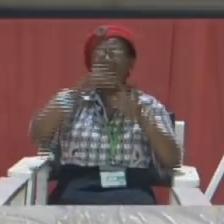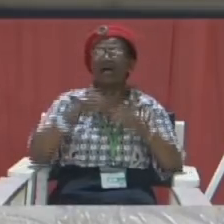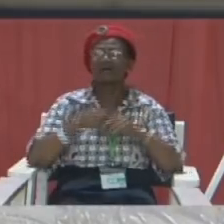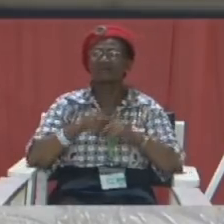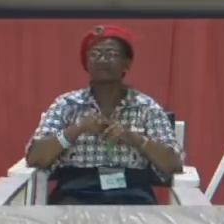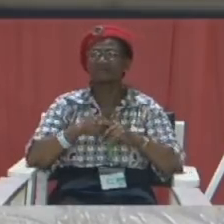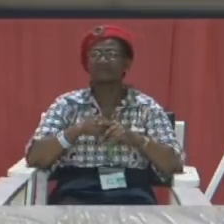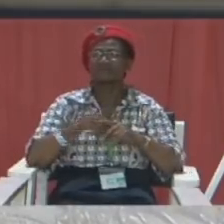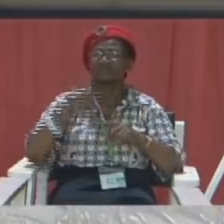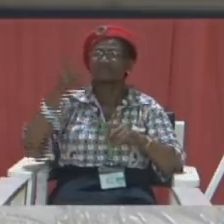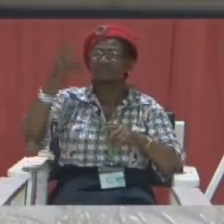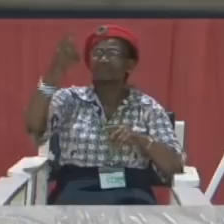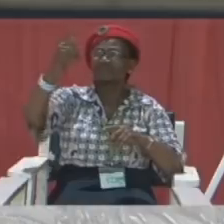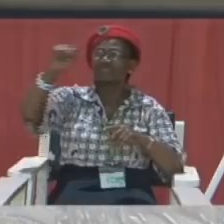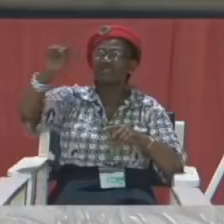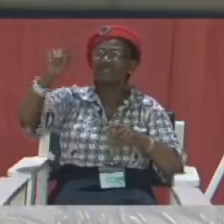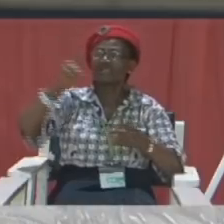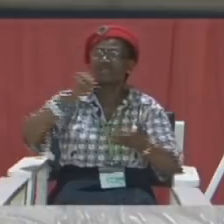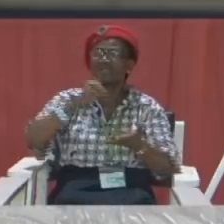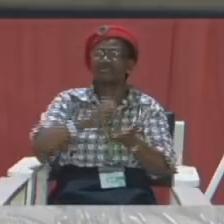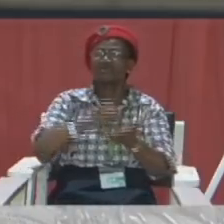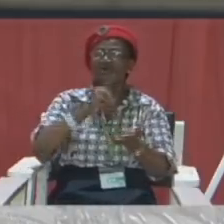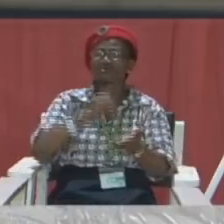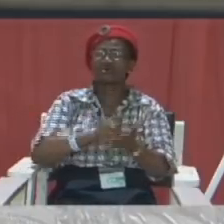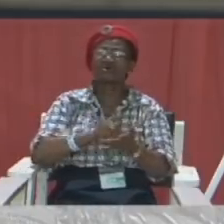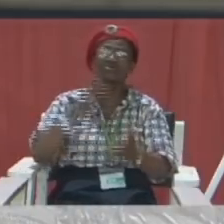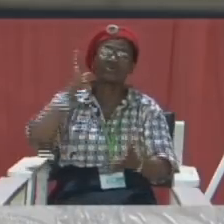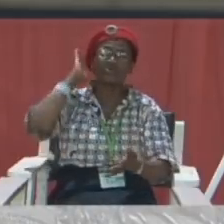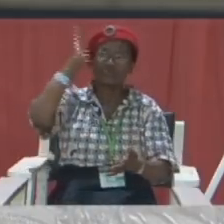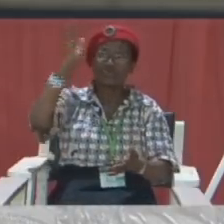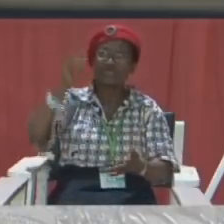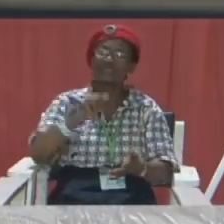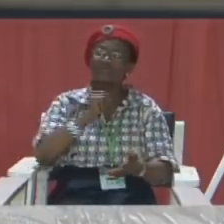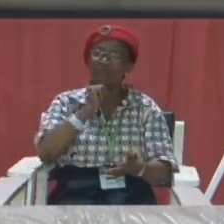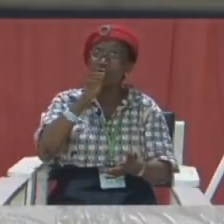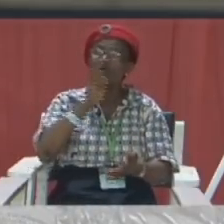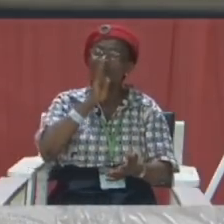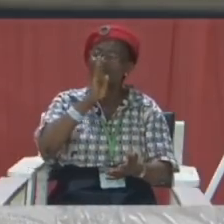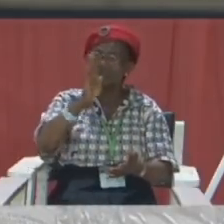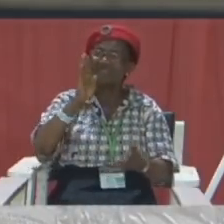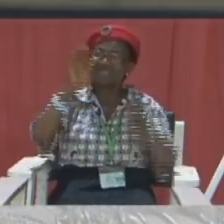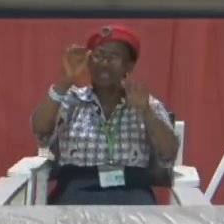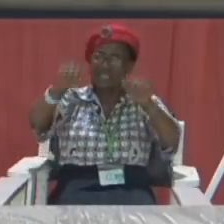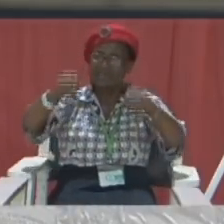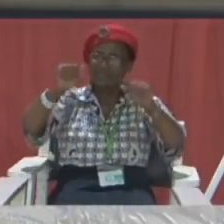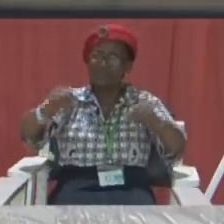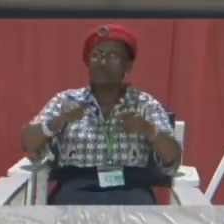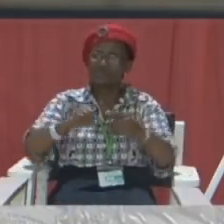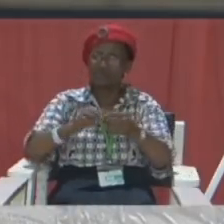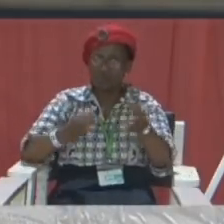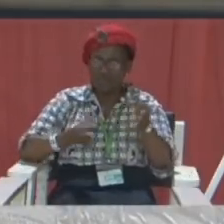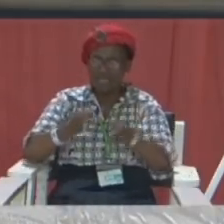The doctors will not be able to explain your healing. Amen.